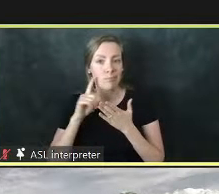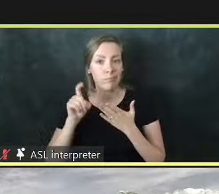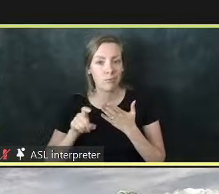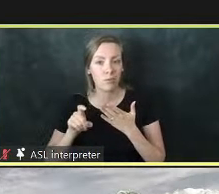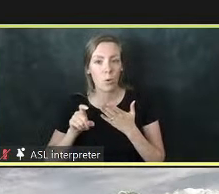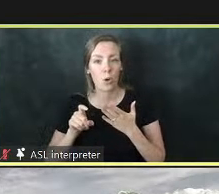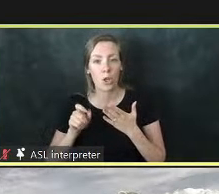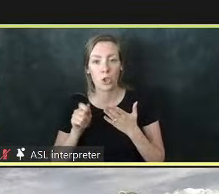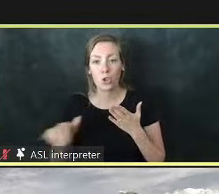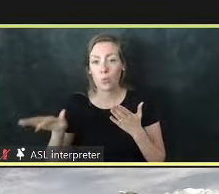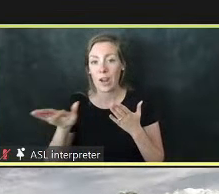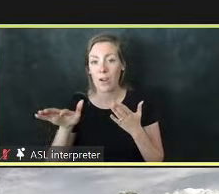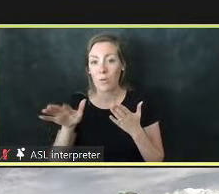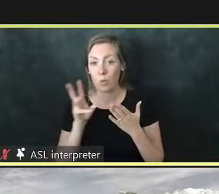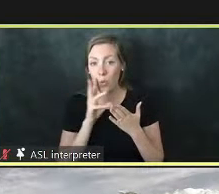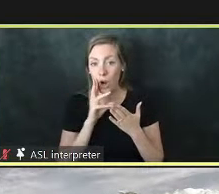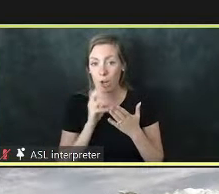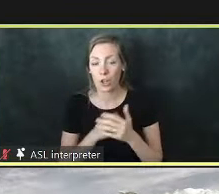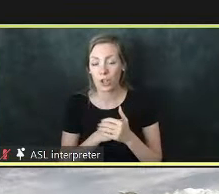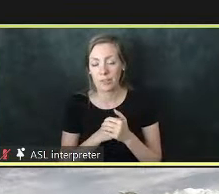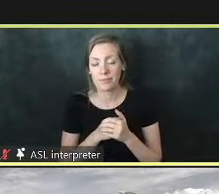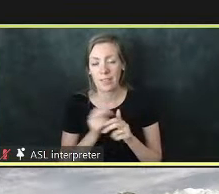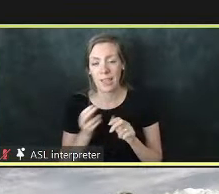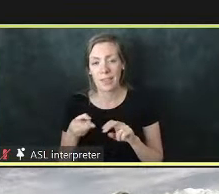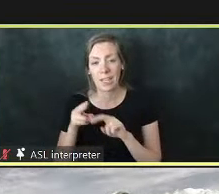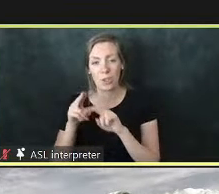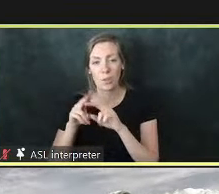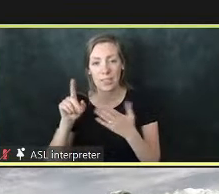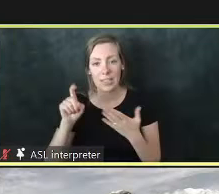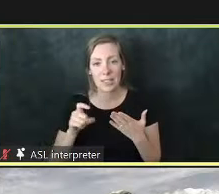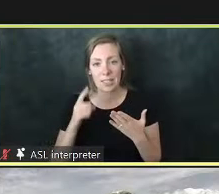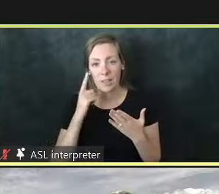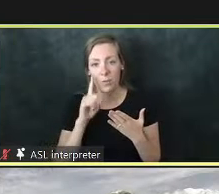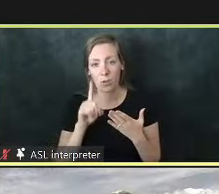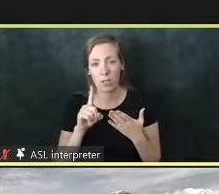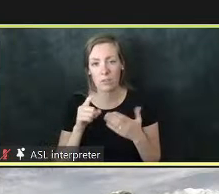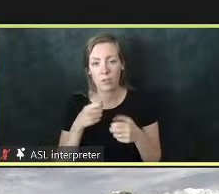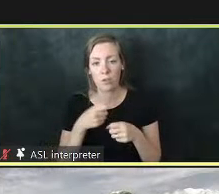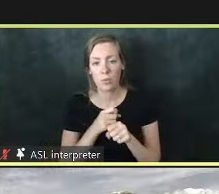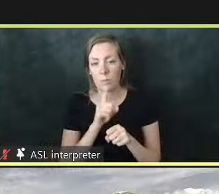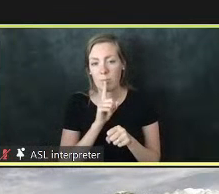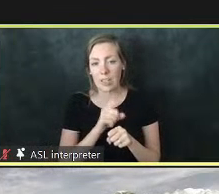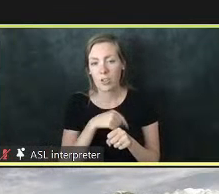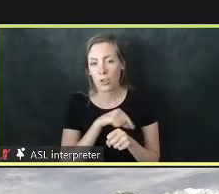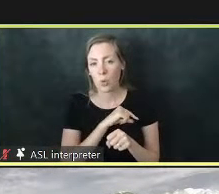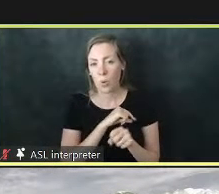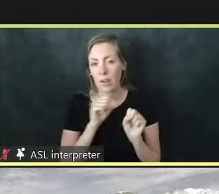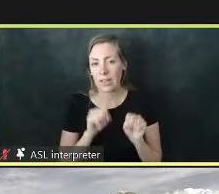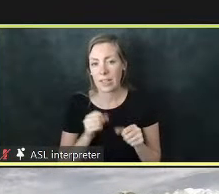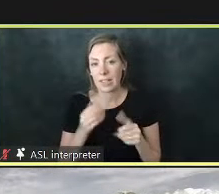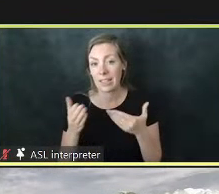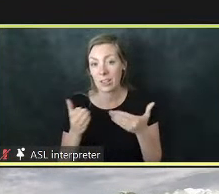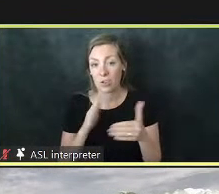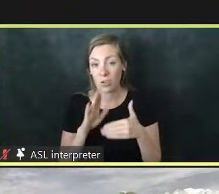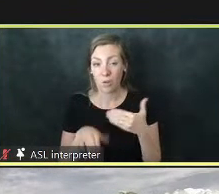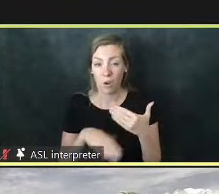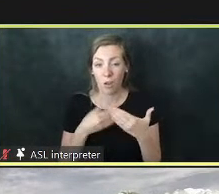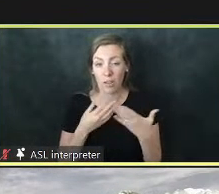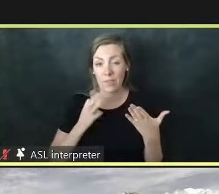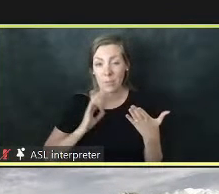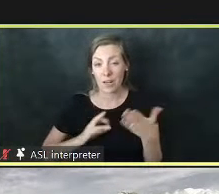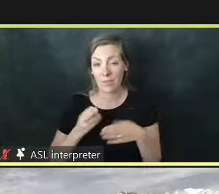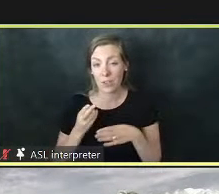and demanda para el agua terrenal, ¿verdad? En this is the estos need to tiempos, make cuando sure está that bajando la soil sequía, quality that can be la agua de los served ríos is y beneficial los lagos. uses.